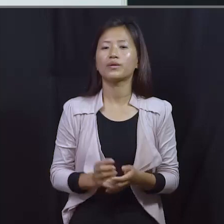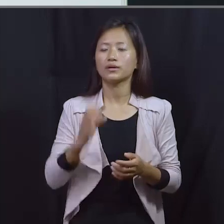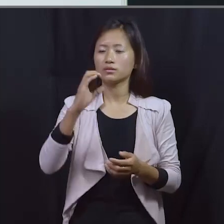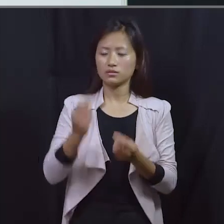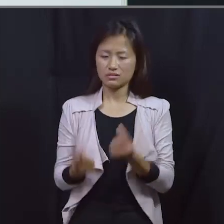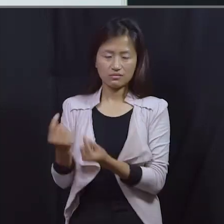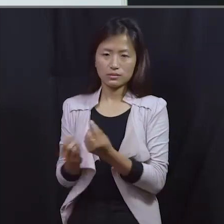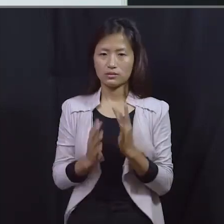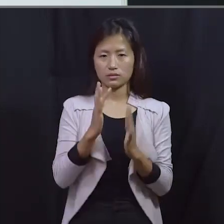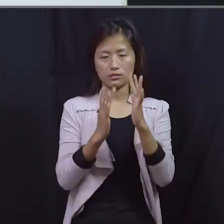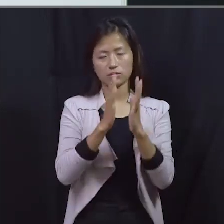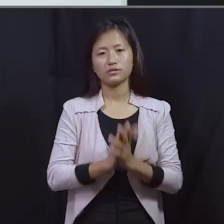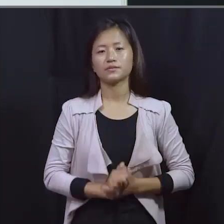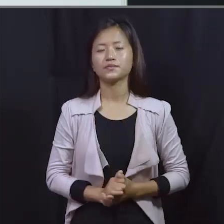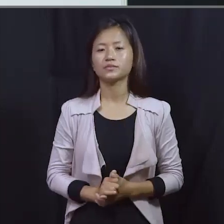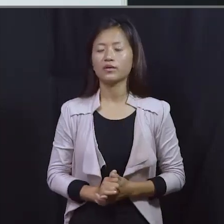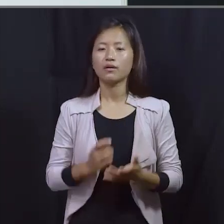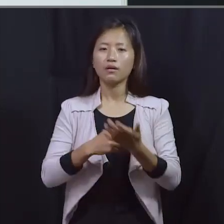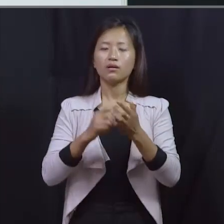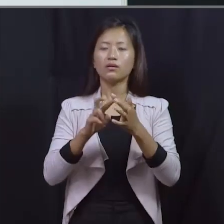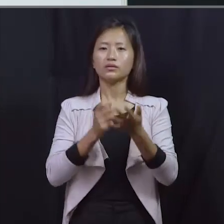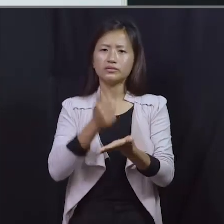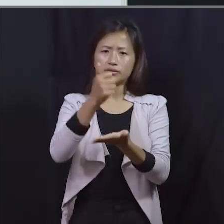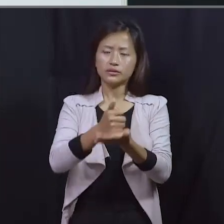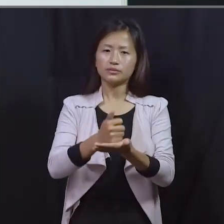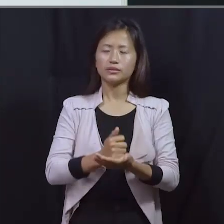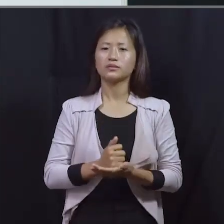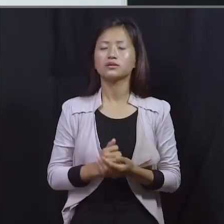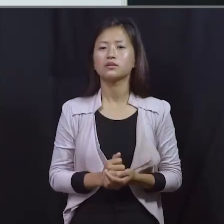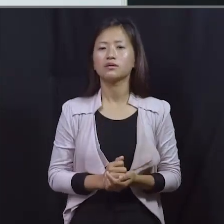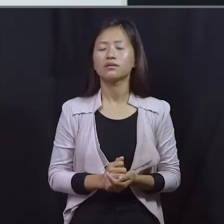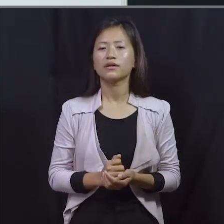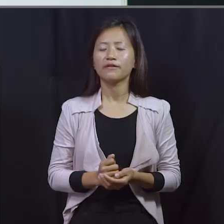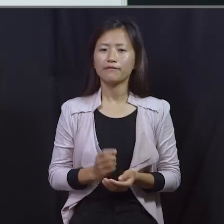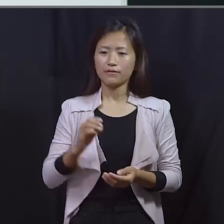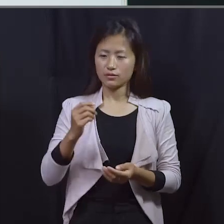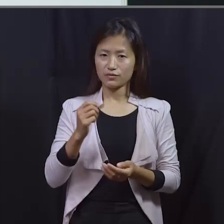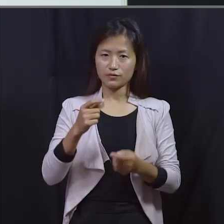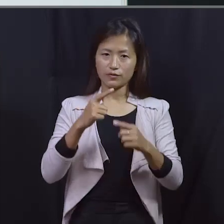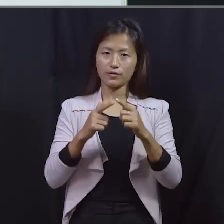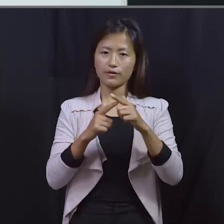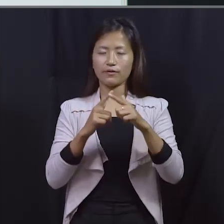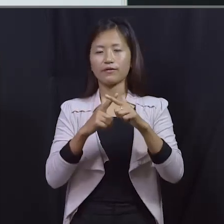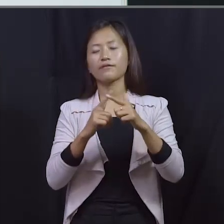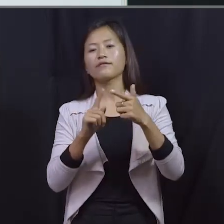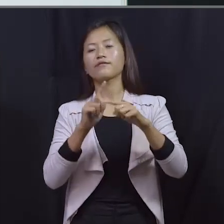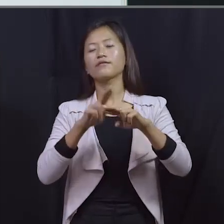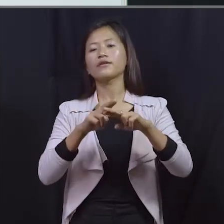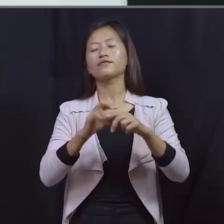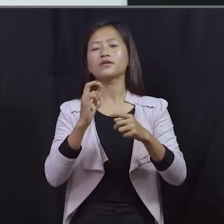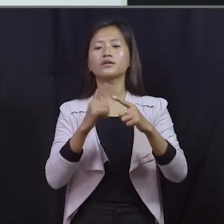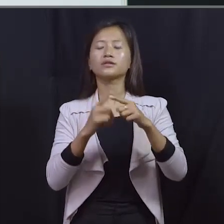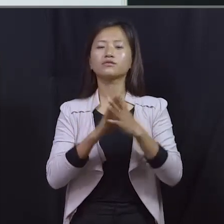second point is that the revenue demand or the land tax was fixed at a very high rate that many Indian